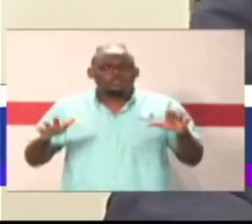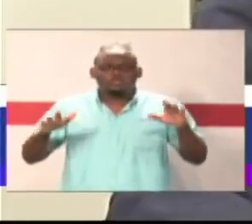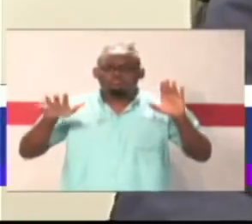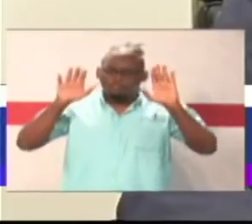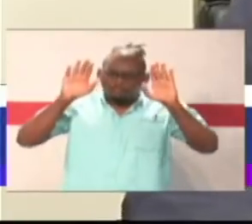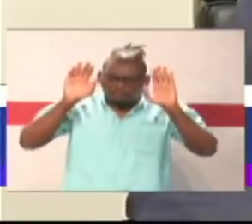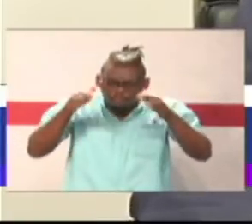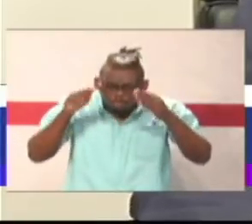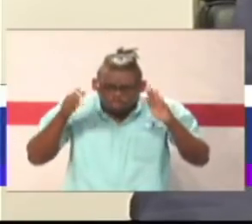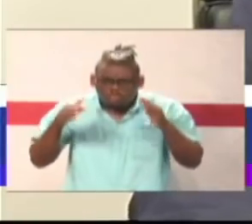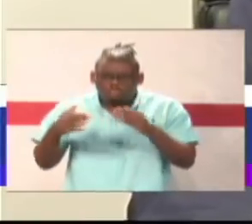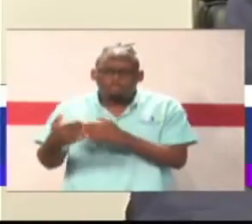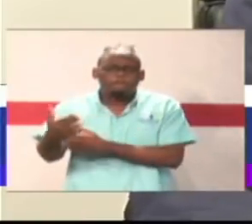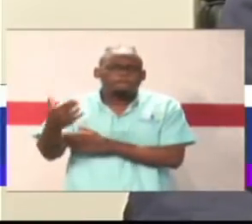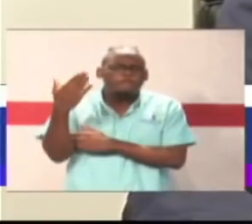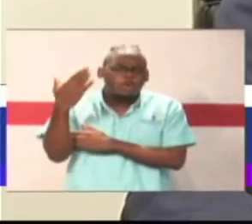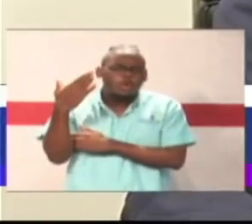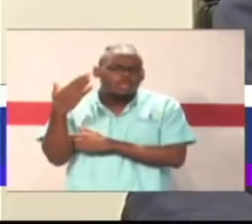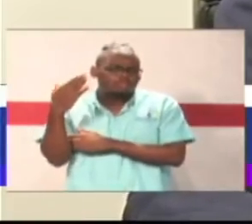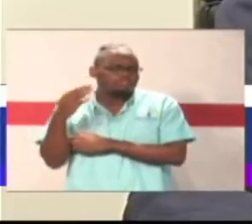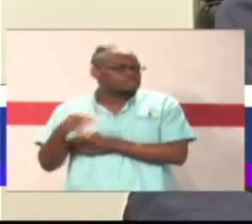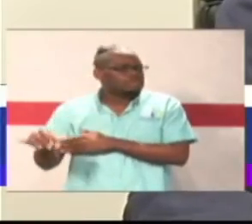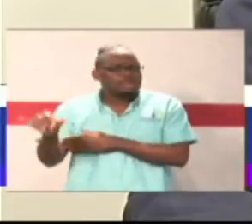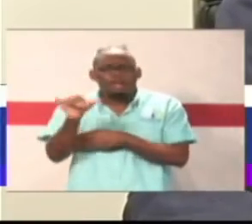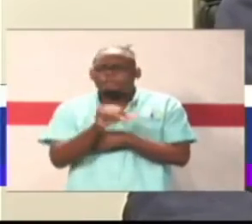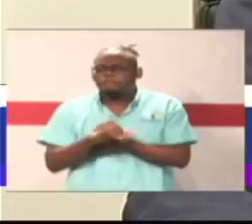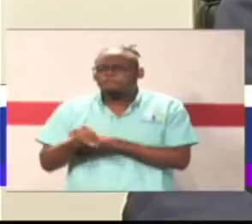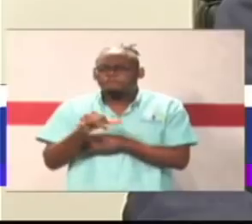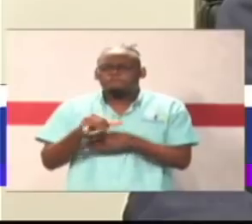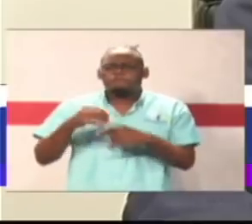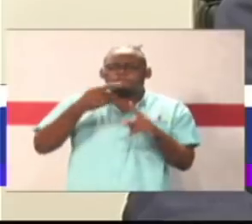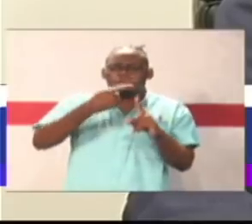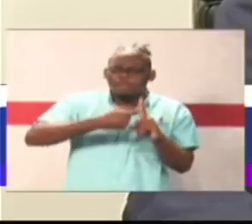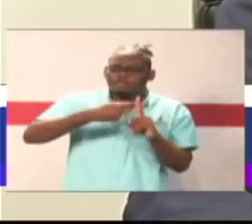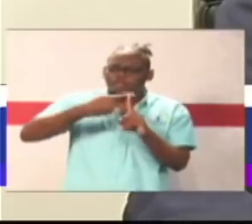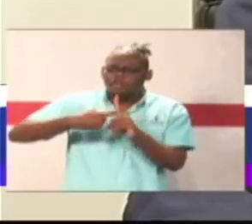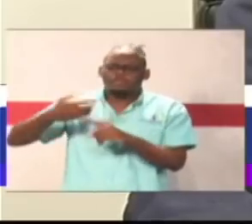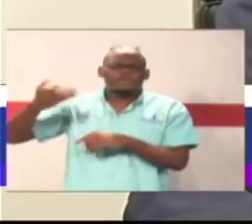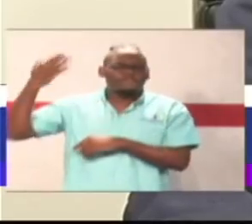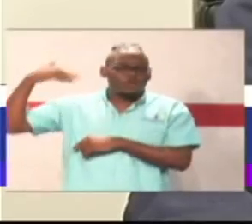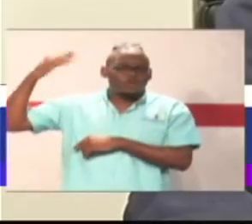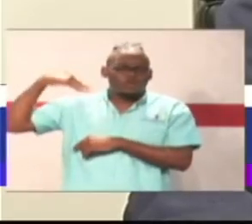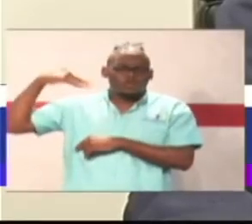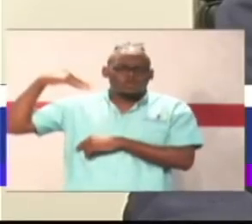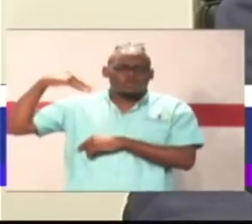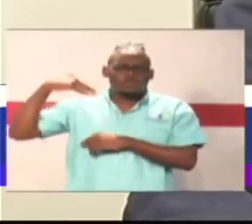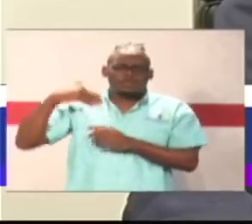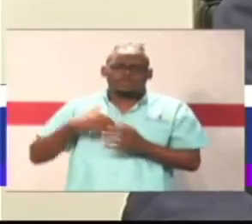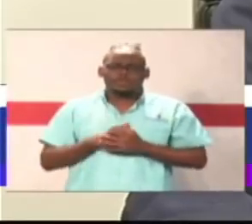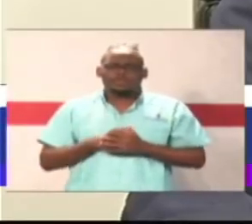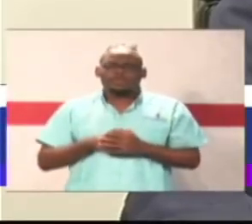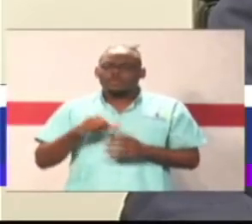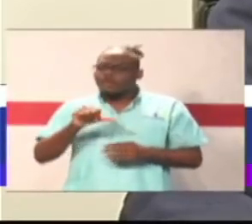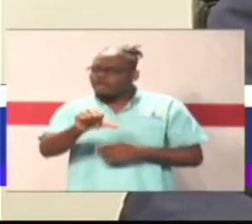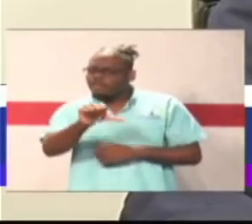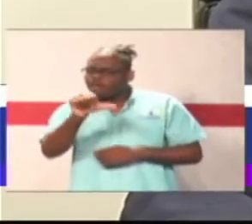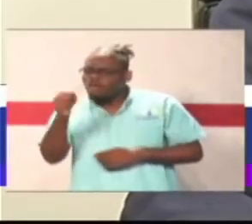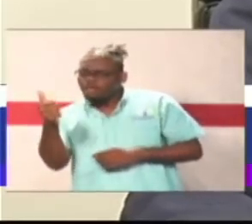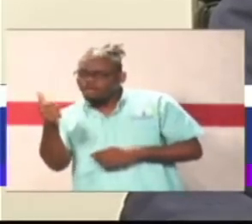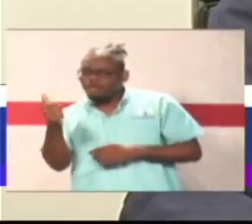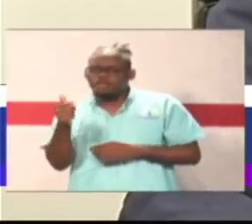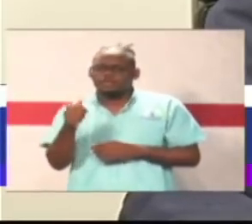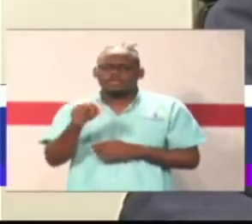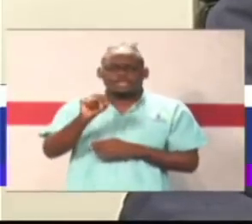as we have been for the past couple of months, on non-communicable diseases, but we are zeroing this morning